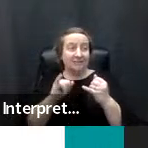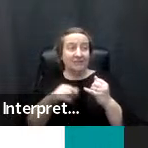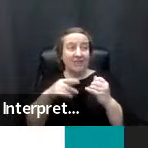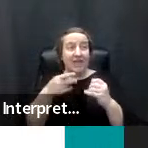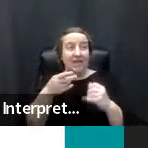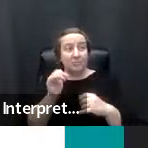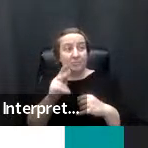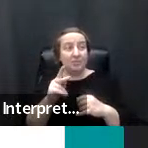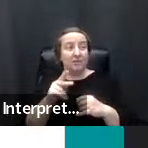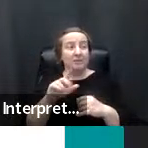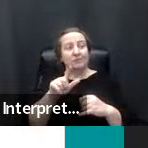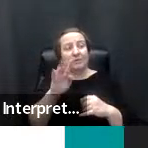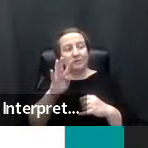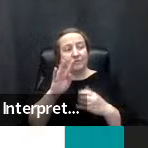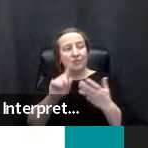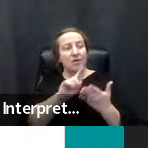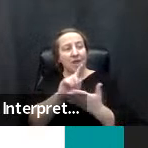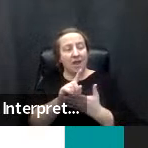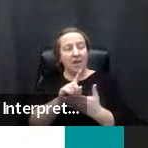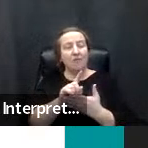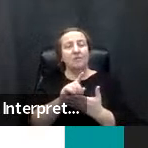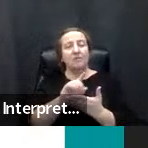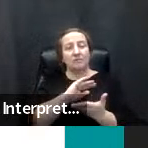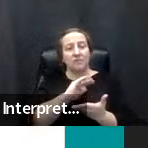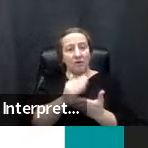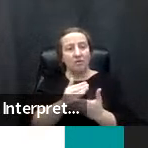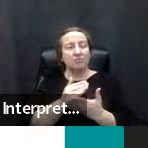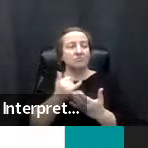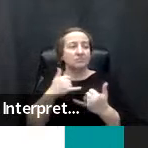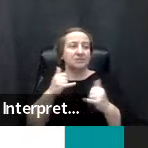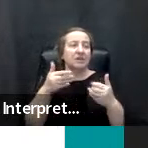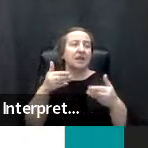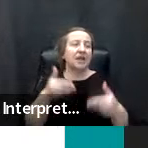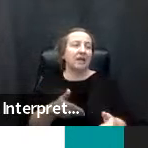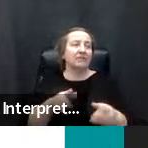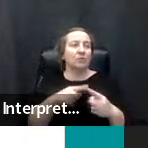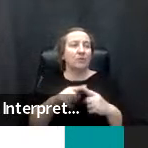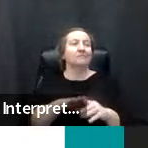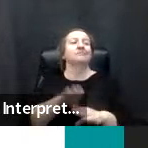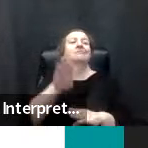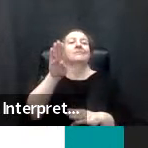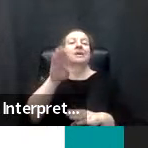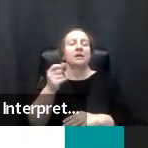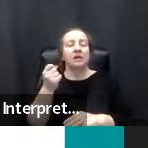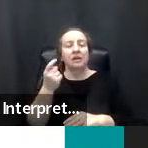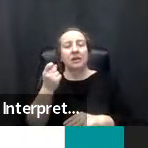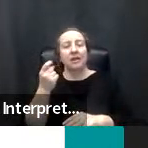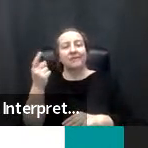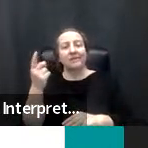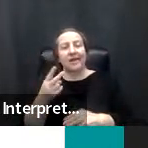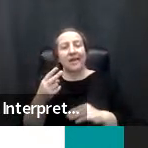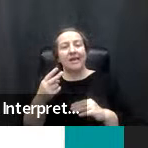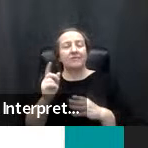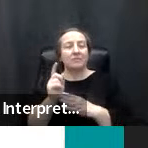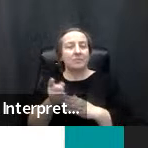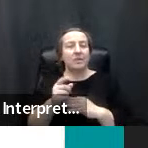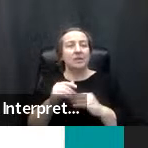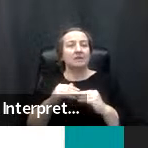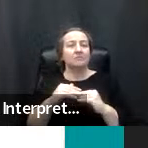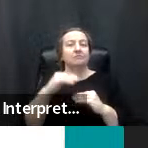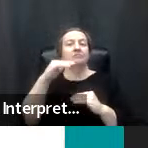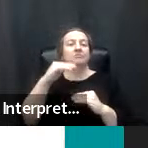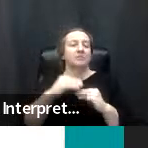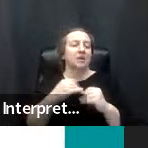earlier, the 24-hour volumes that are still pretty heavy on the edge of the peak. So the 11.5 minute bridge lift on average is adding